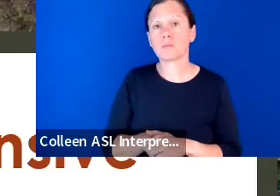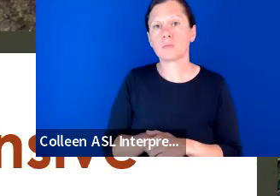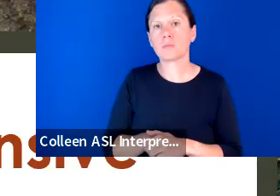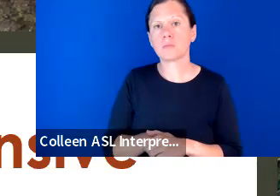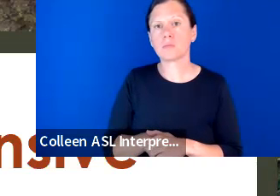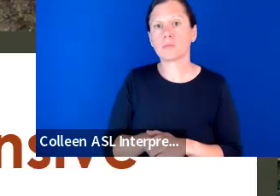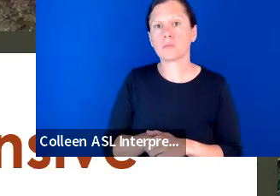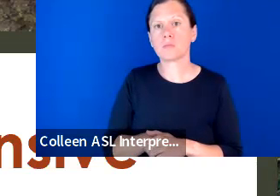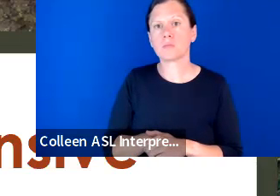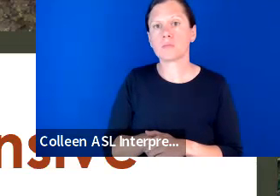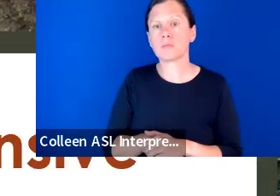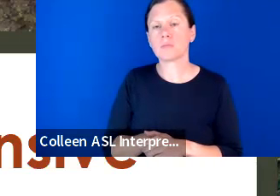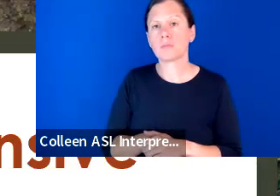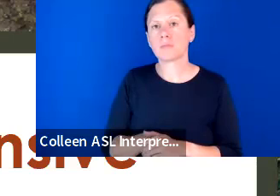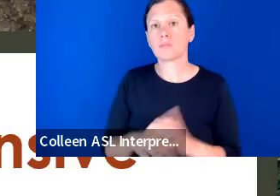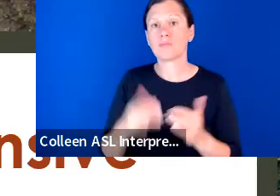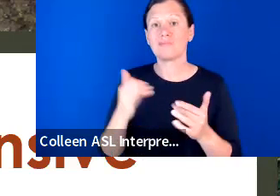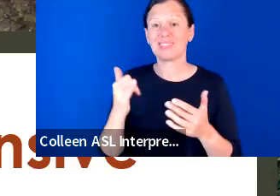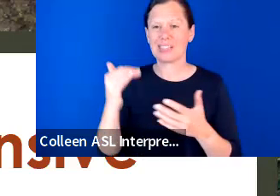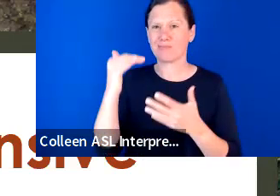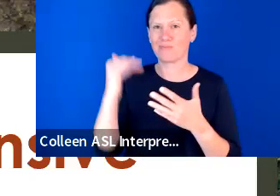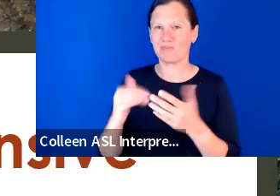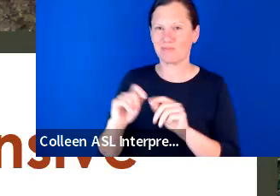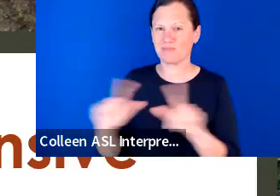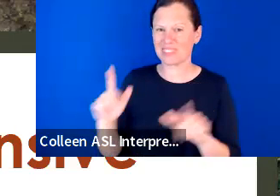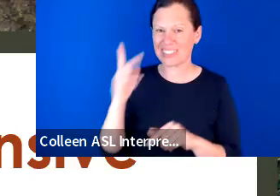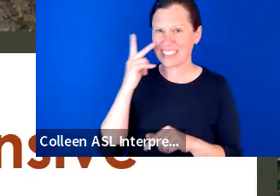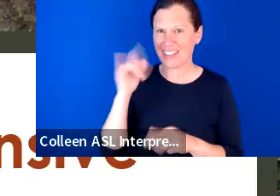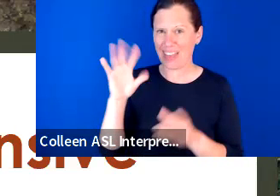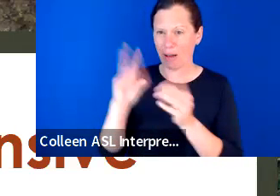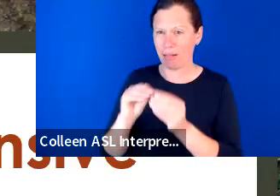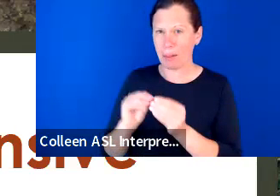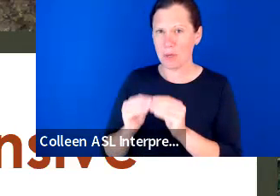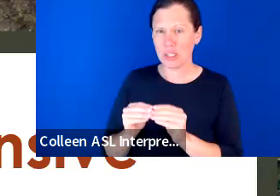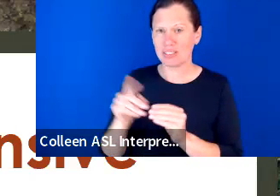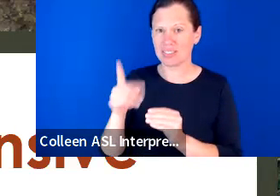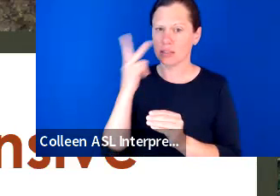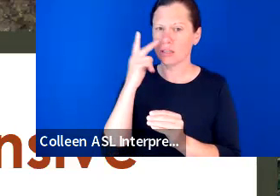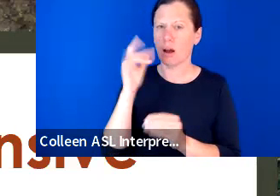So next, we're going to look at some numbers that help to illustrate this issue.